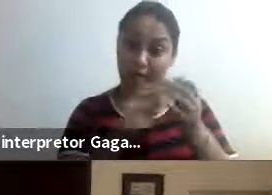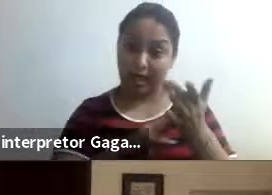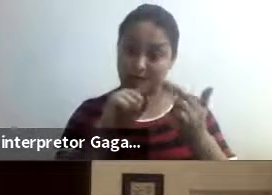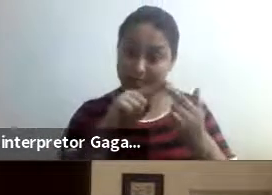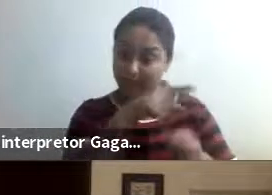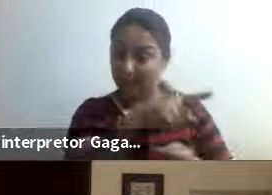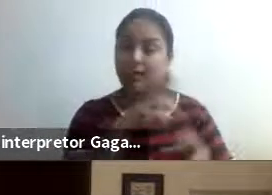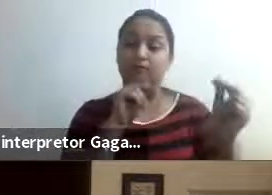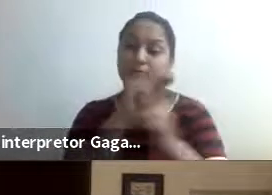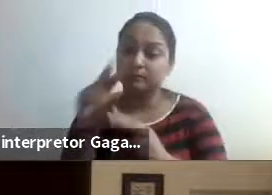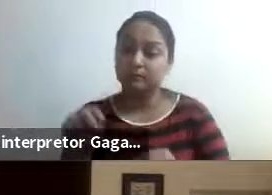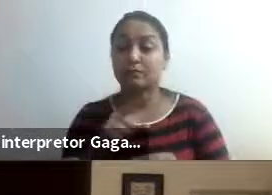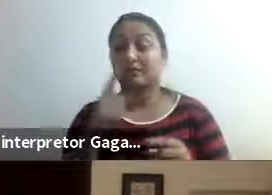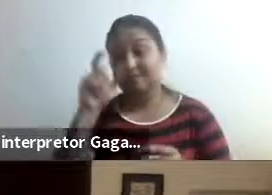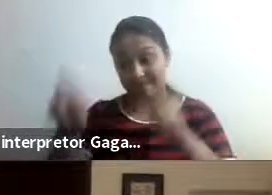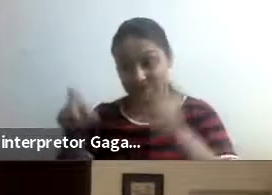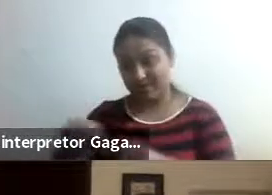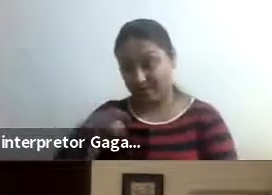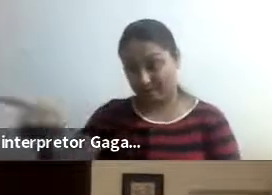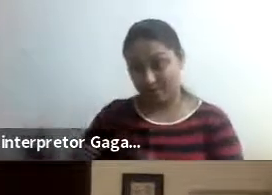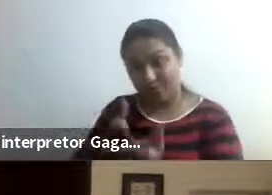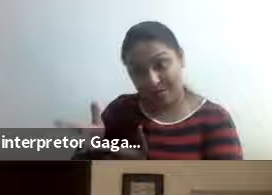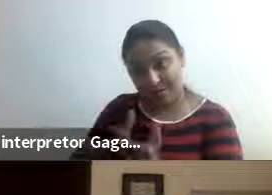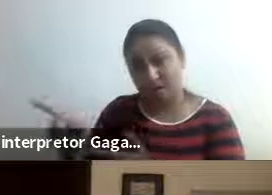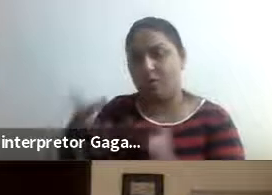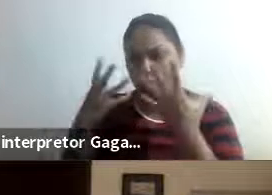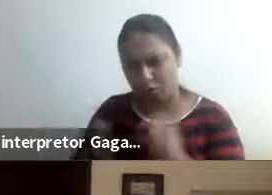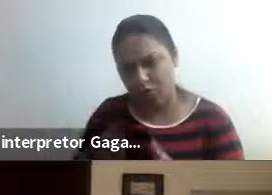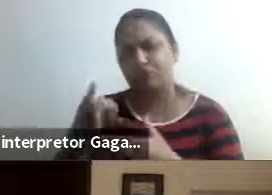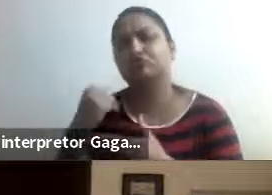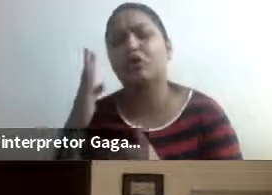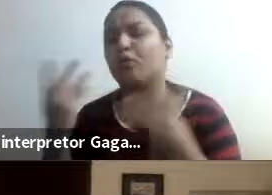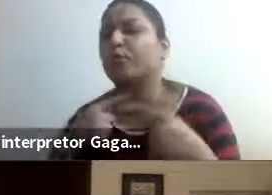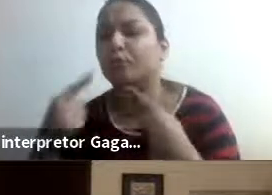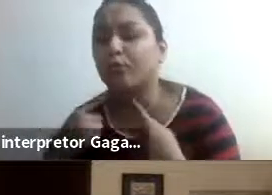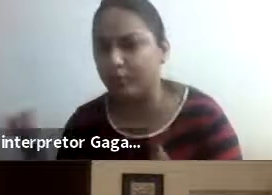is talking to the workers and he says, who amongst you knows how to draw? And